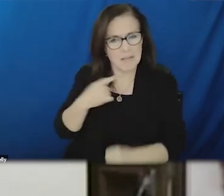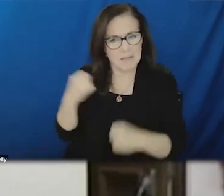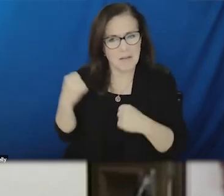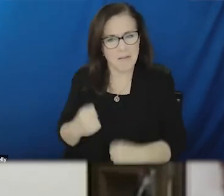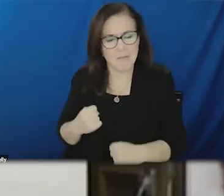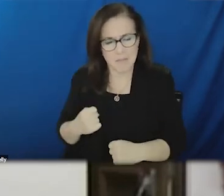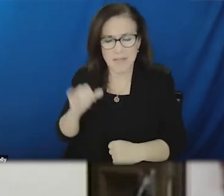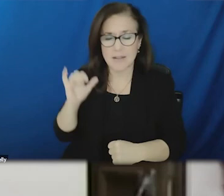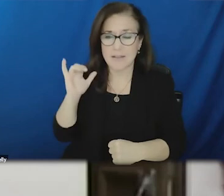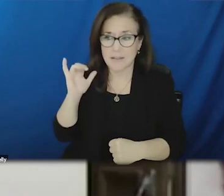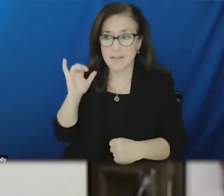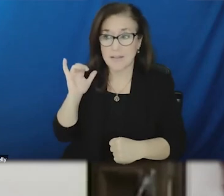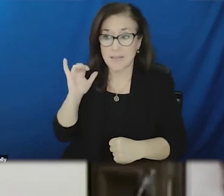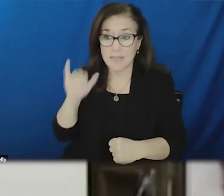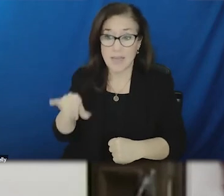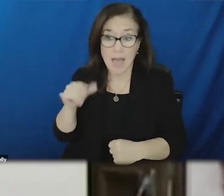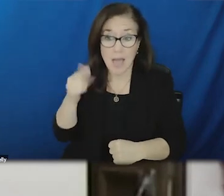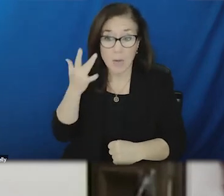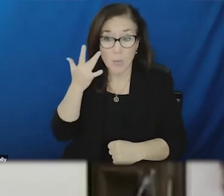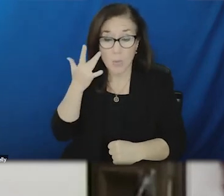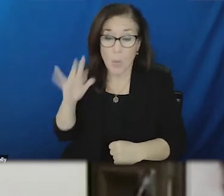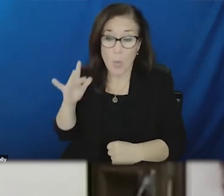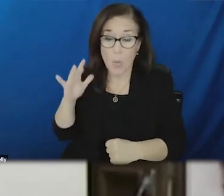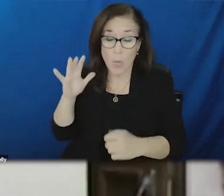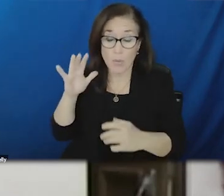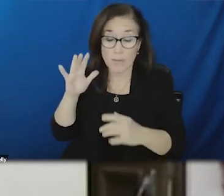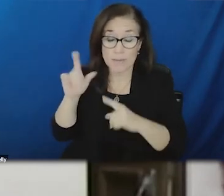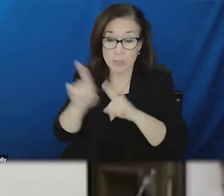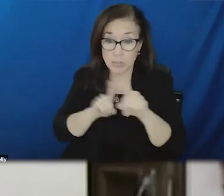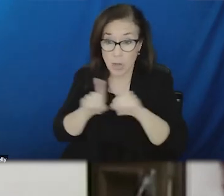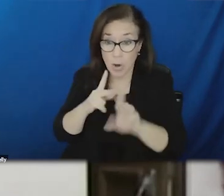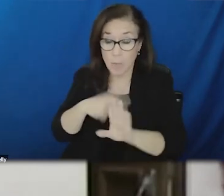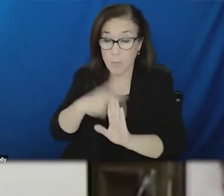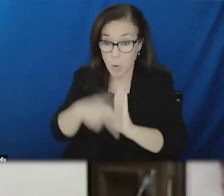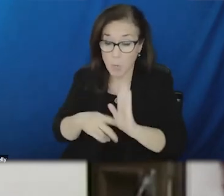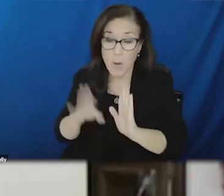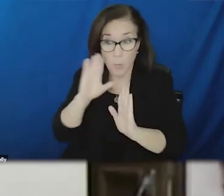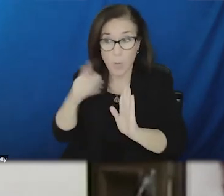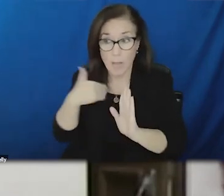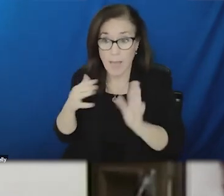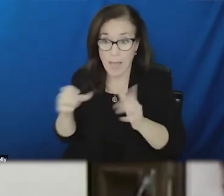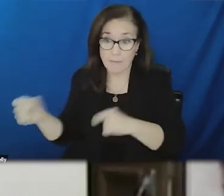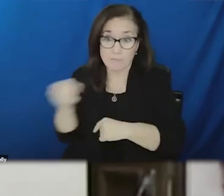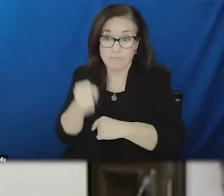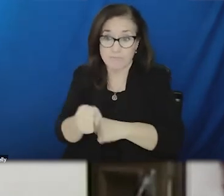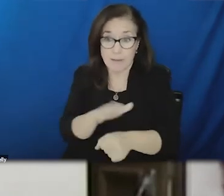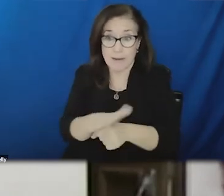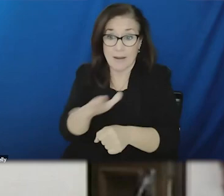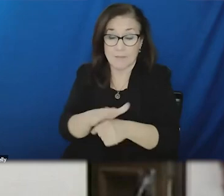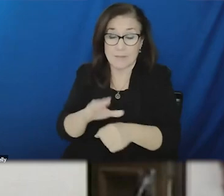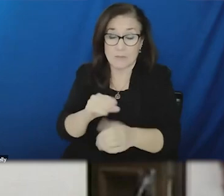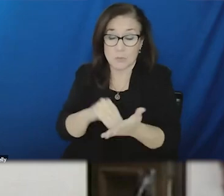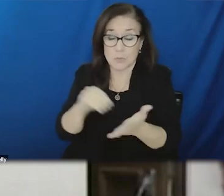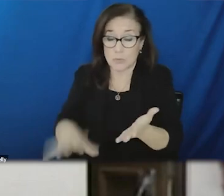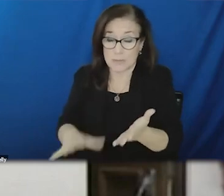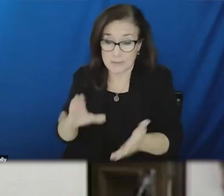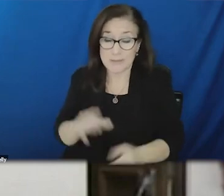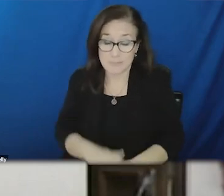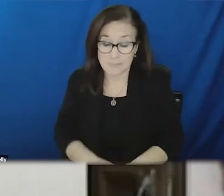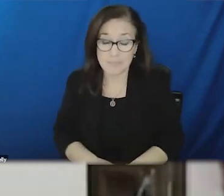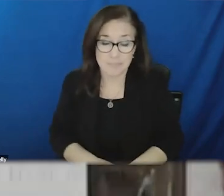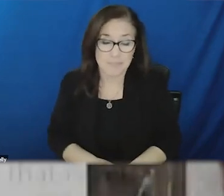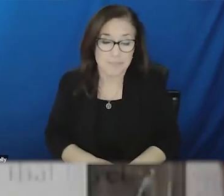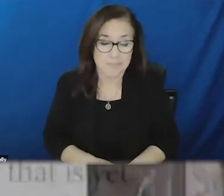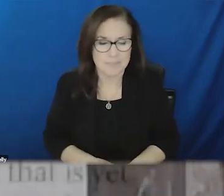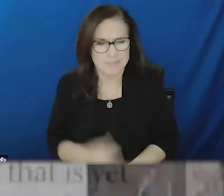the Gold Star program will have the students it needs to move forward. Great. I really hope so. I